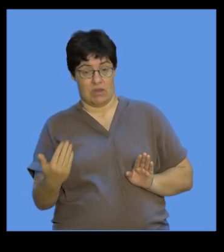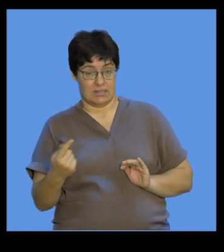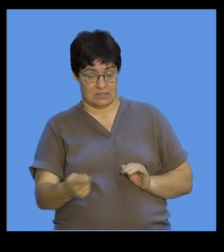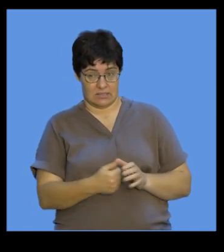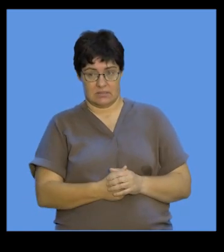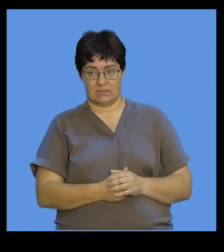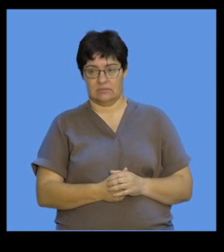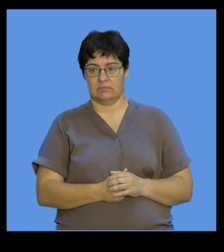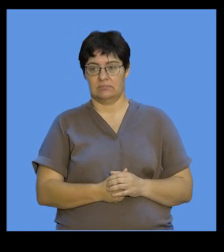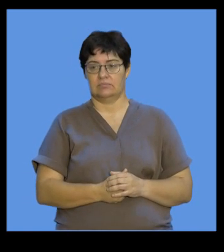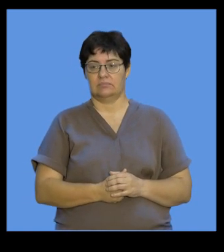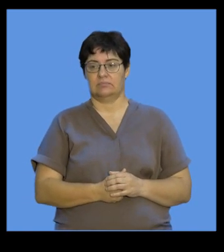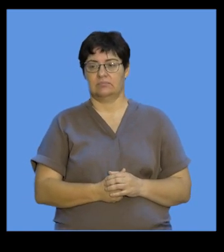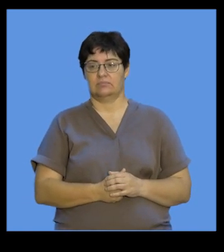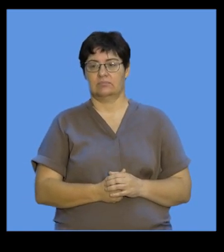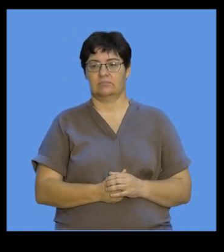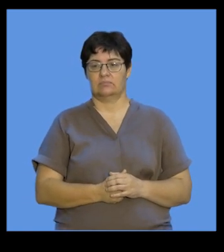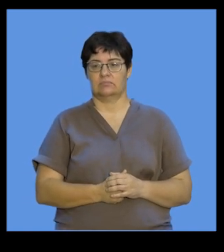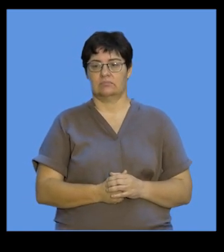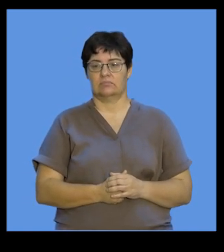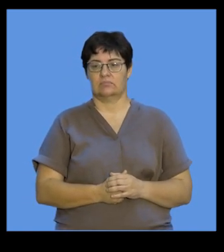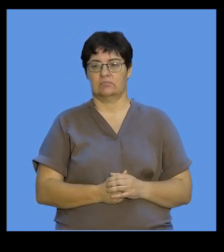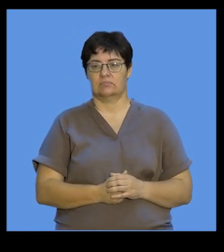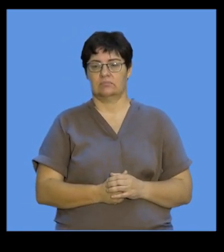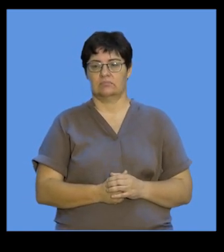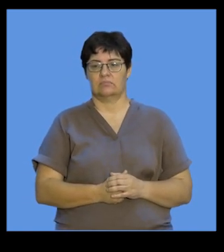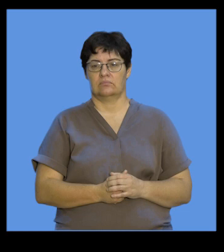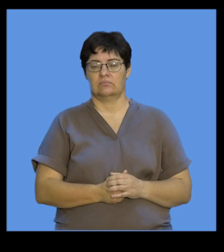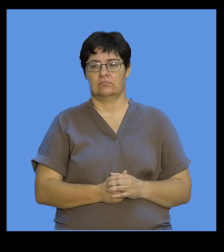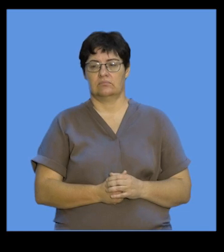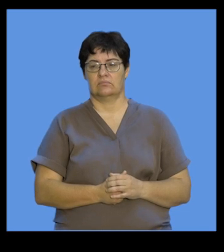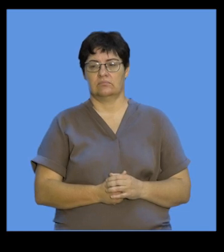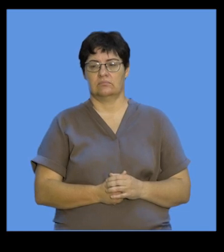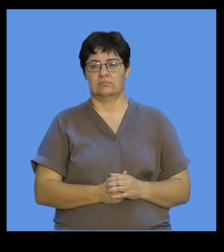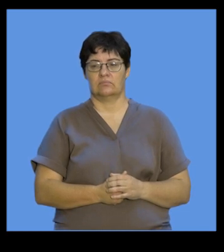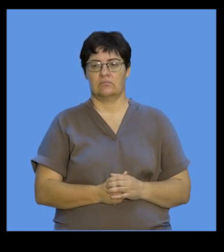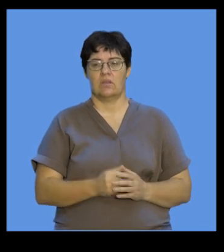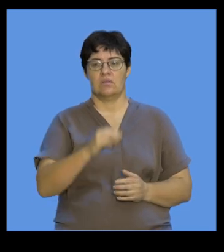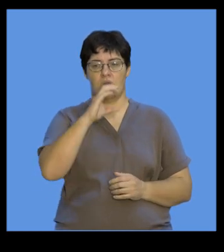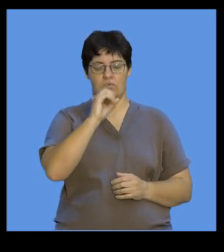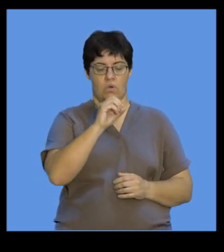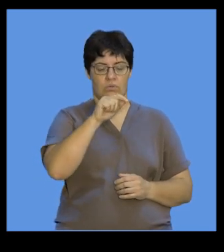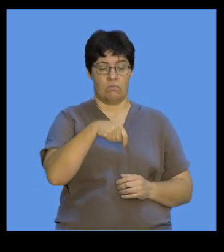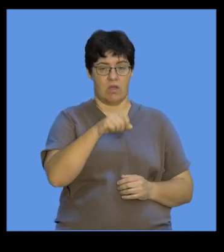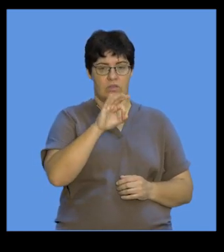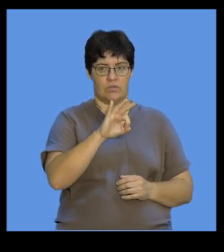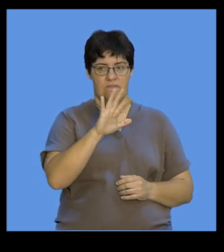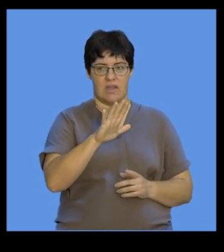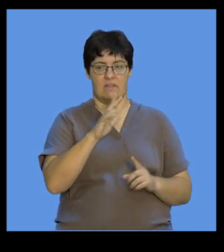this over here now. Okay, and we're gonna go 0.35